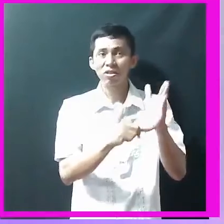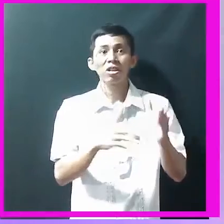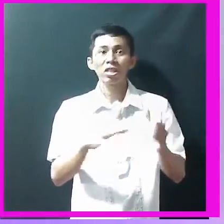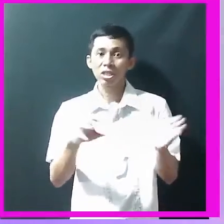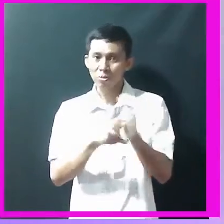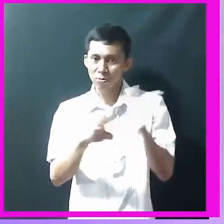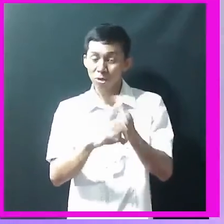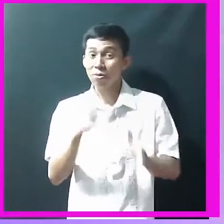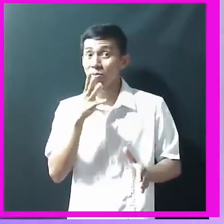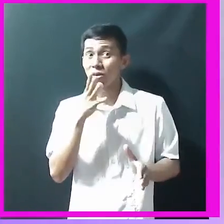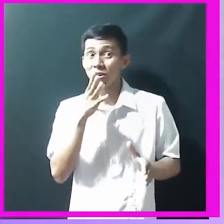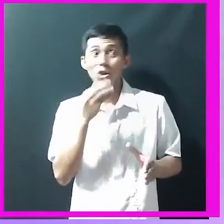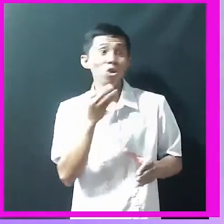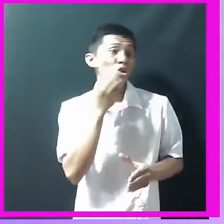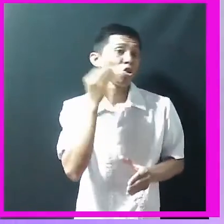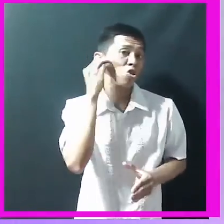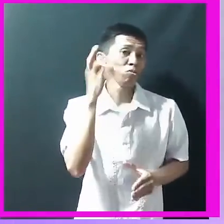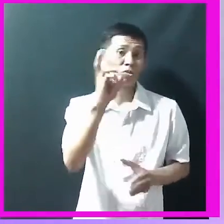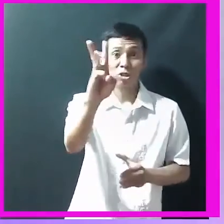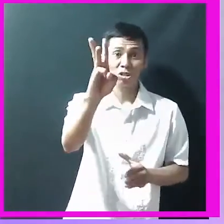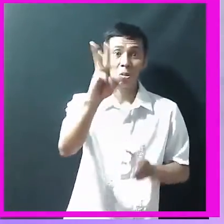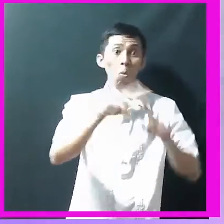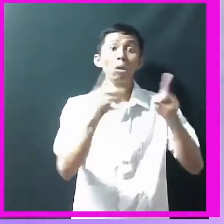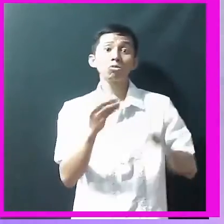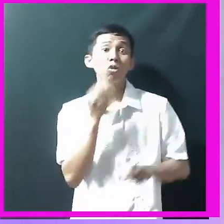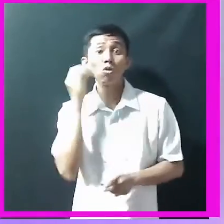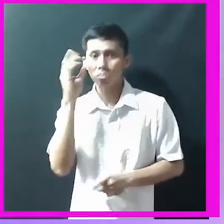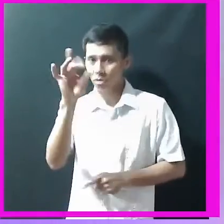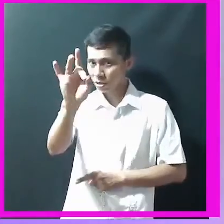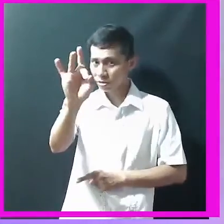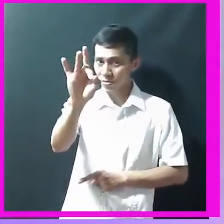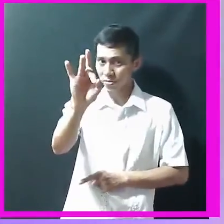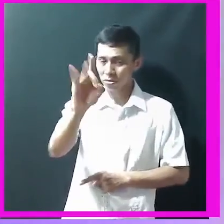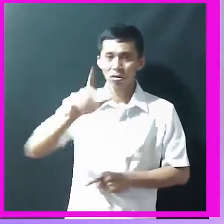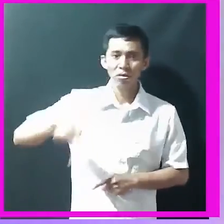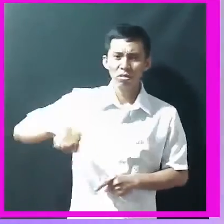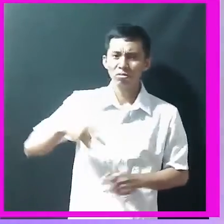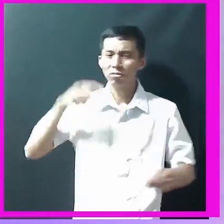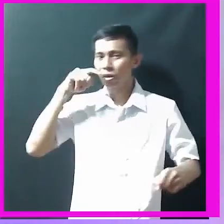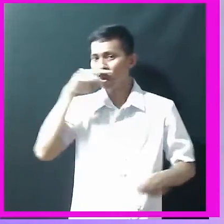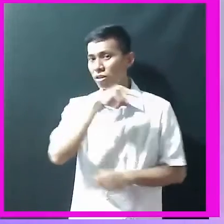6 mo uli, alas 8 ni uli. Lawbreaker.